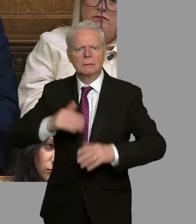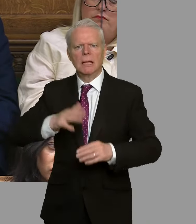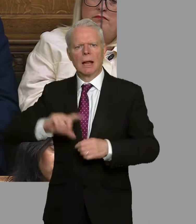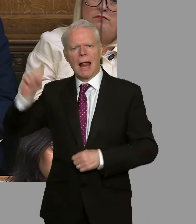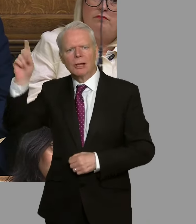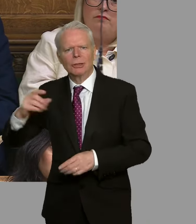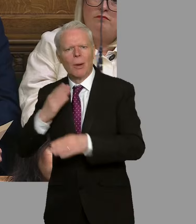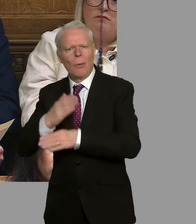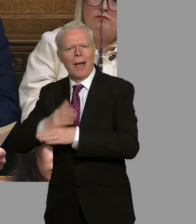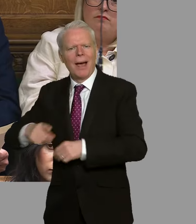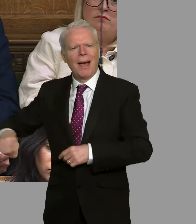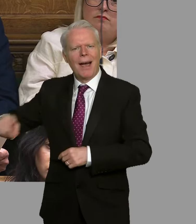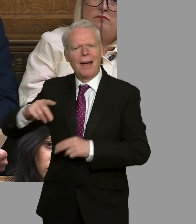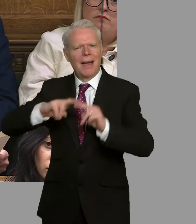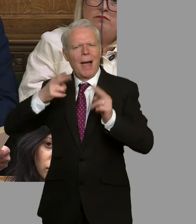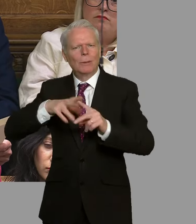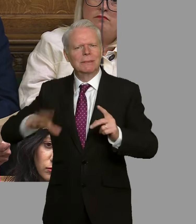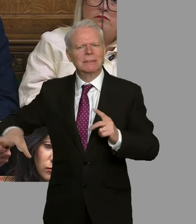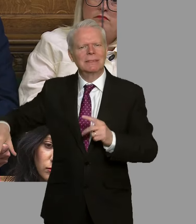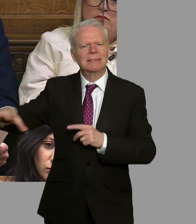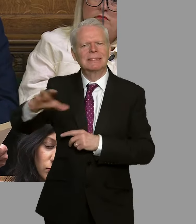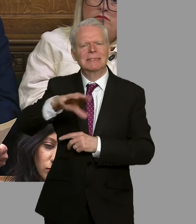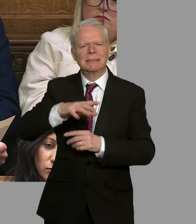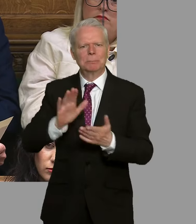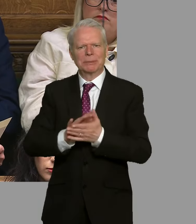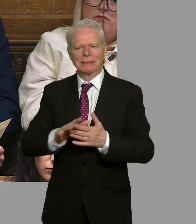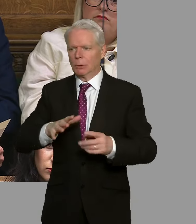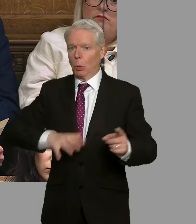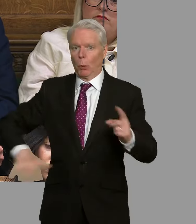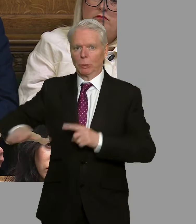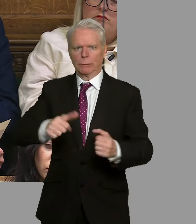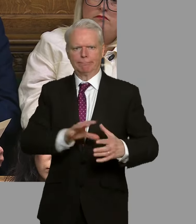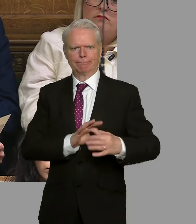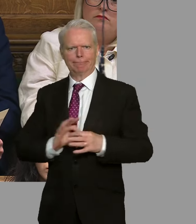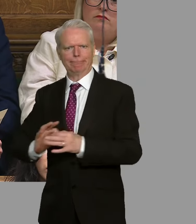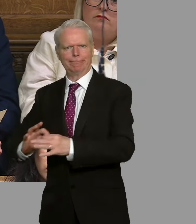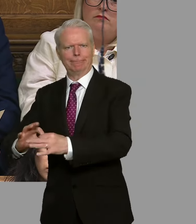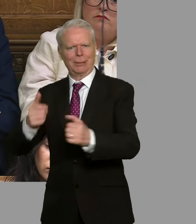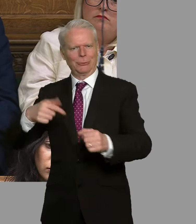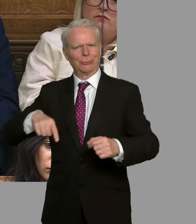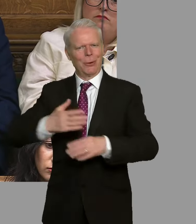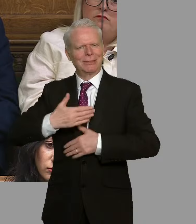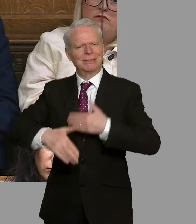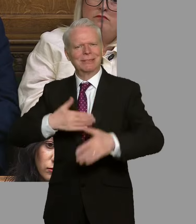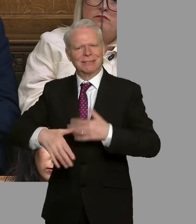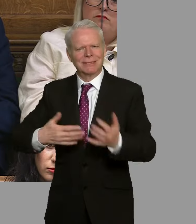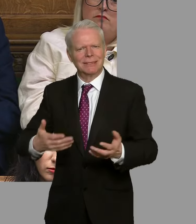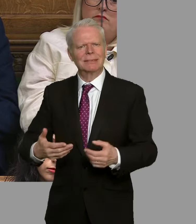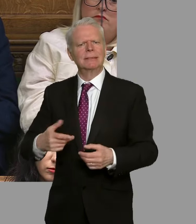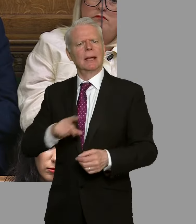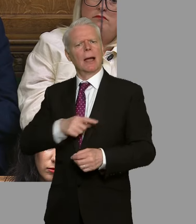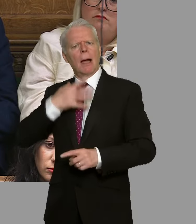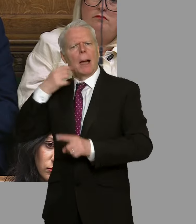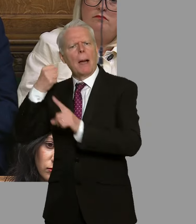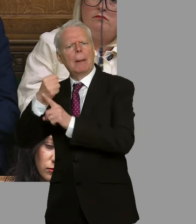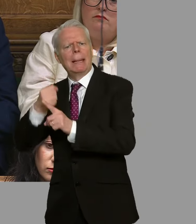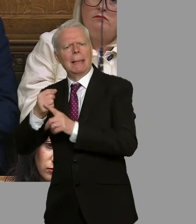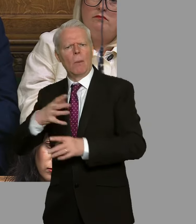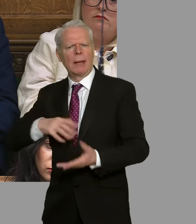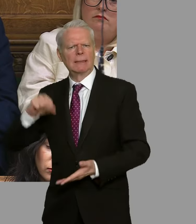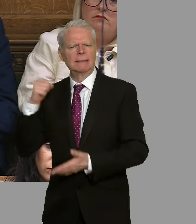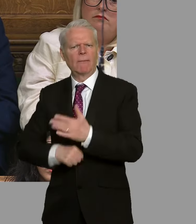crime to be recognised. I want to firstly thank everyone in the sector who's backed the campaign, because together we've shown that the message is clear. 14